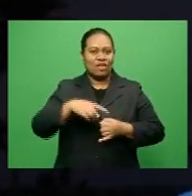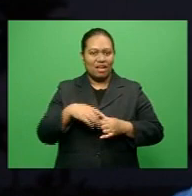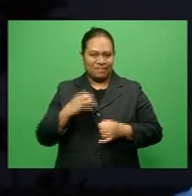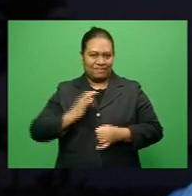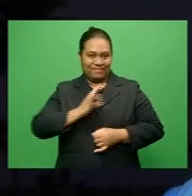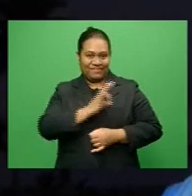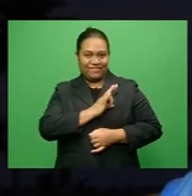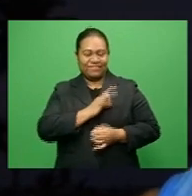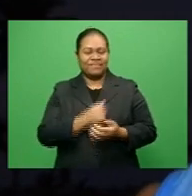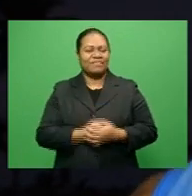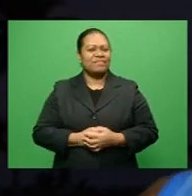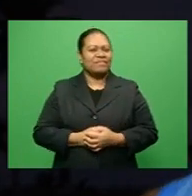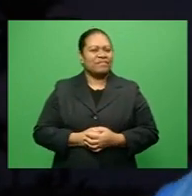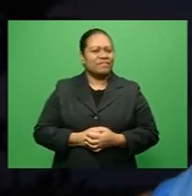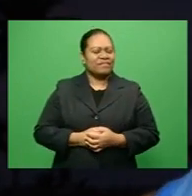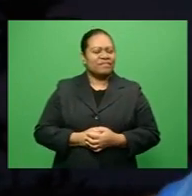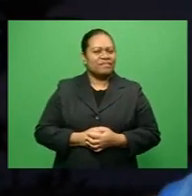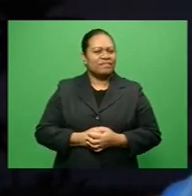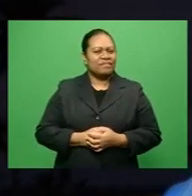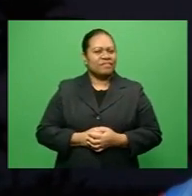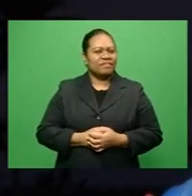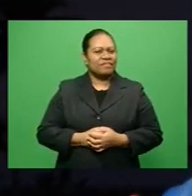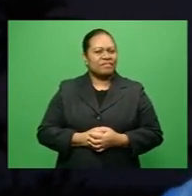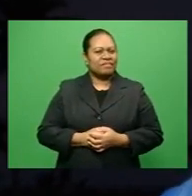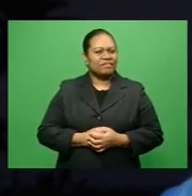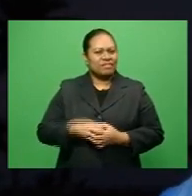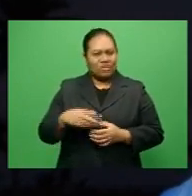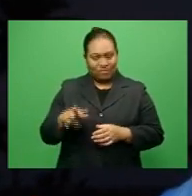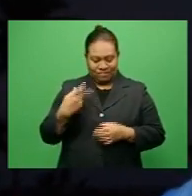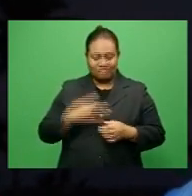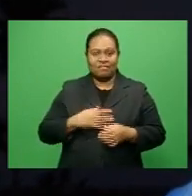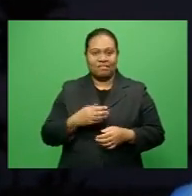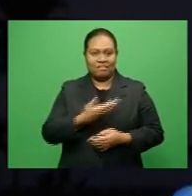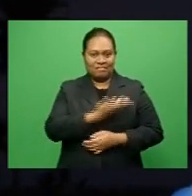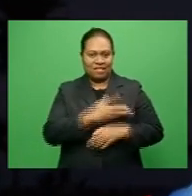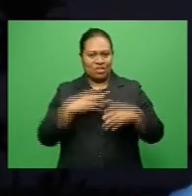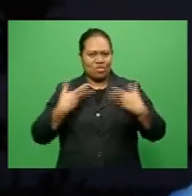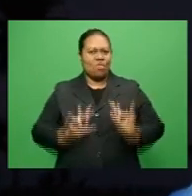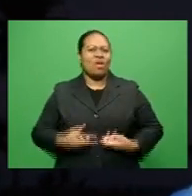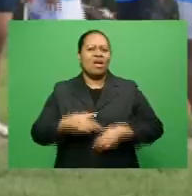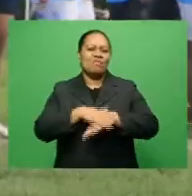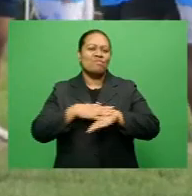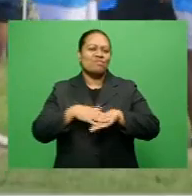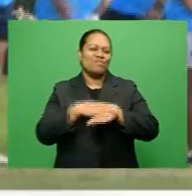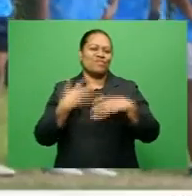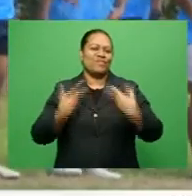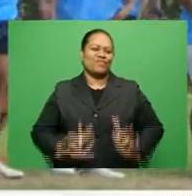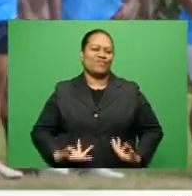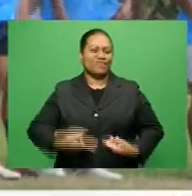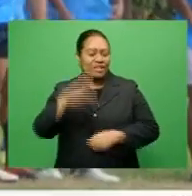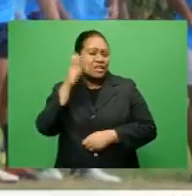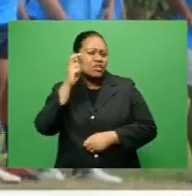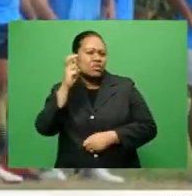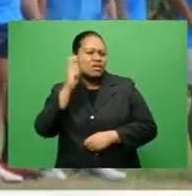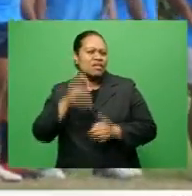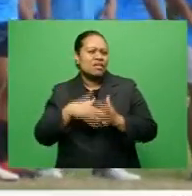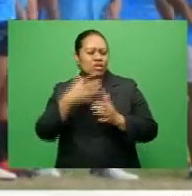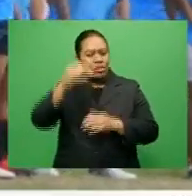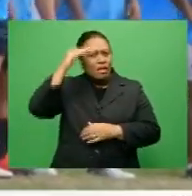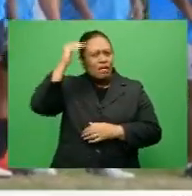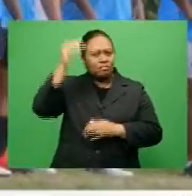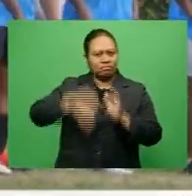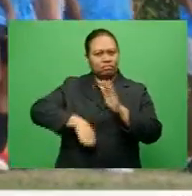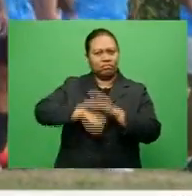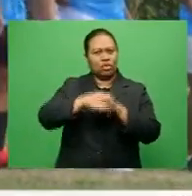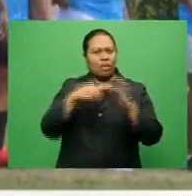me to don the blue jersey this week and make my debut. Training with some senior players has really